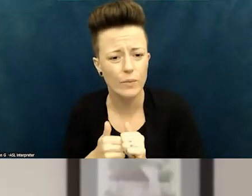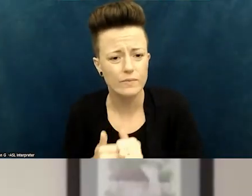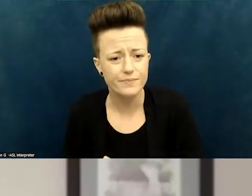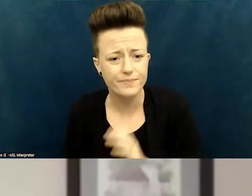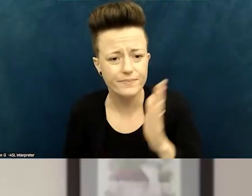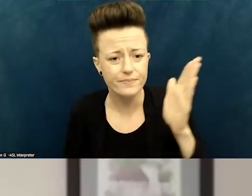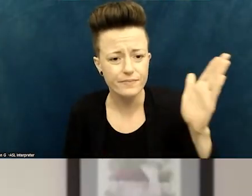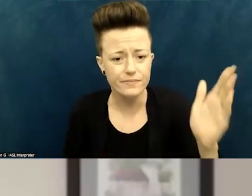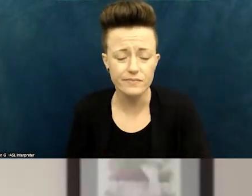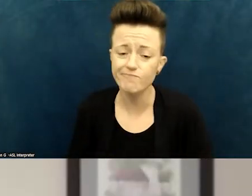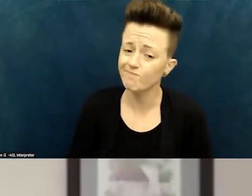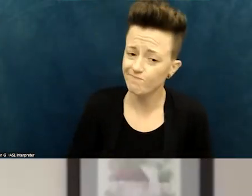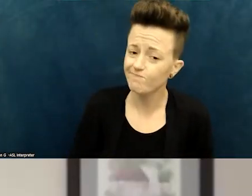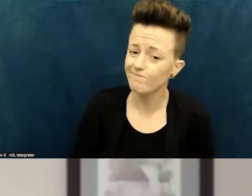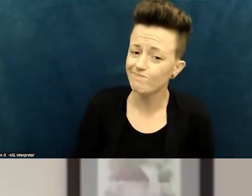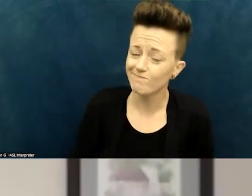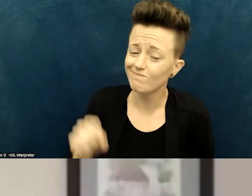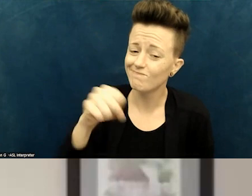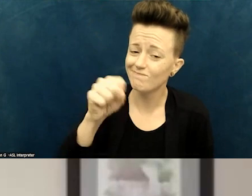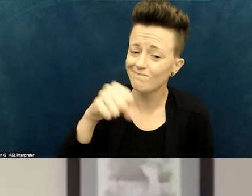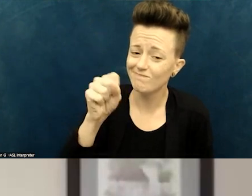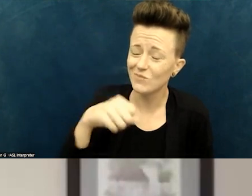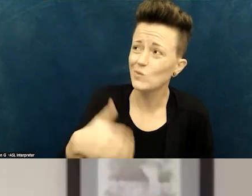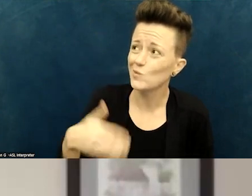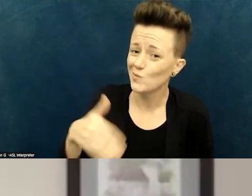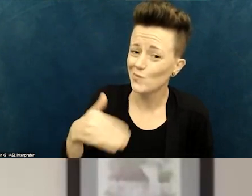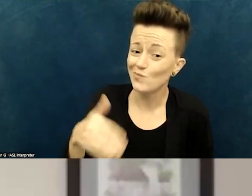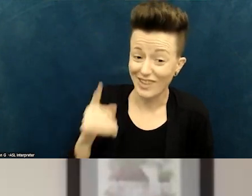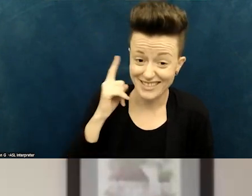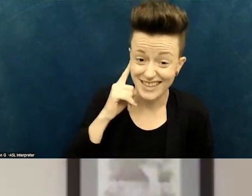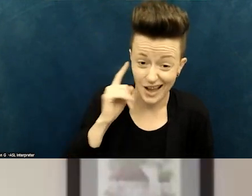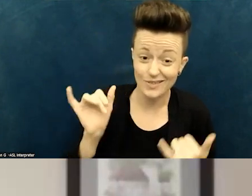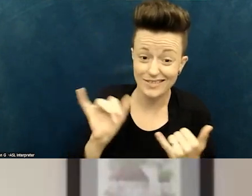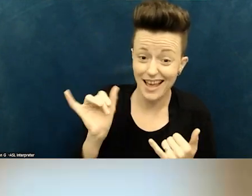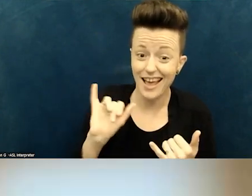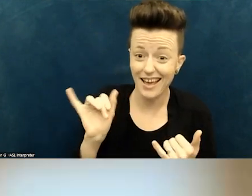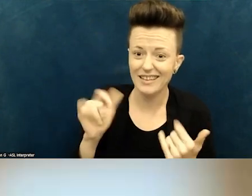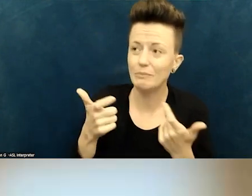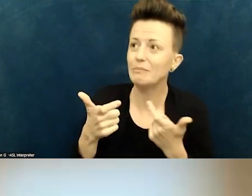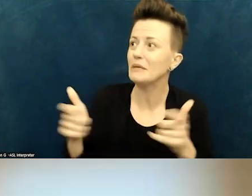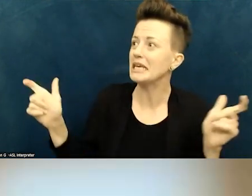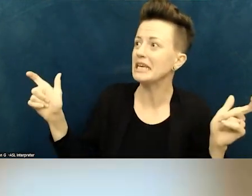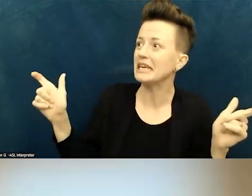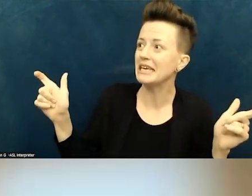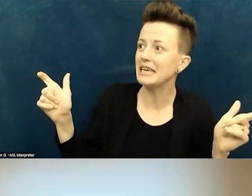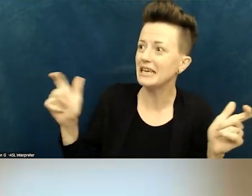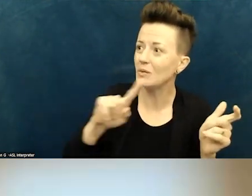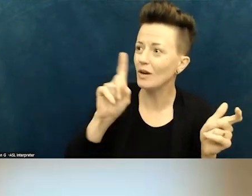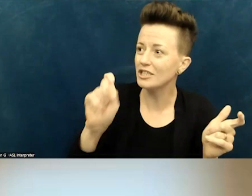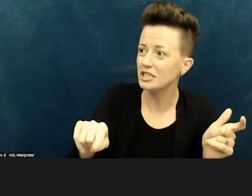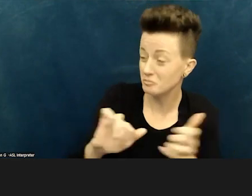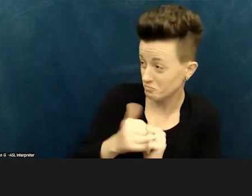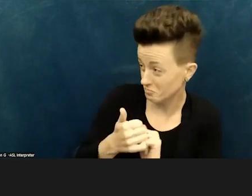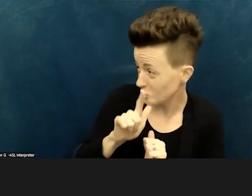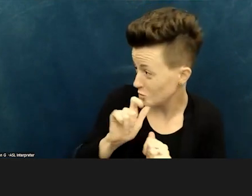That sounds like a larger. That sounds like a Jeremy Simpson question there.